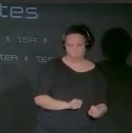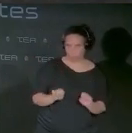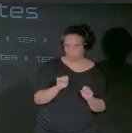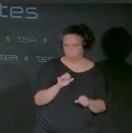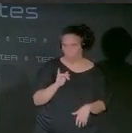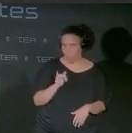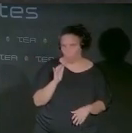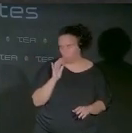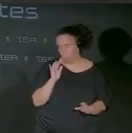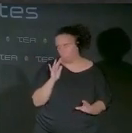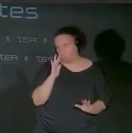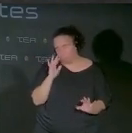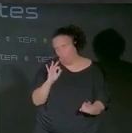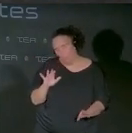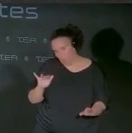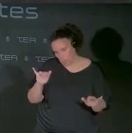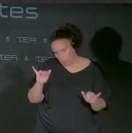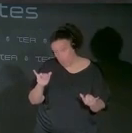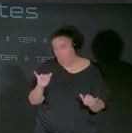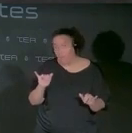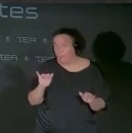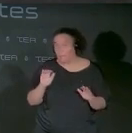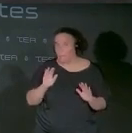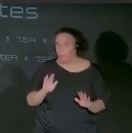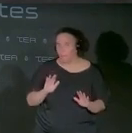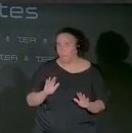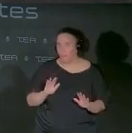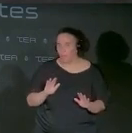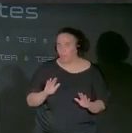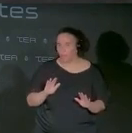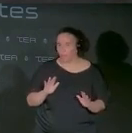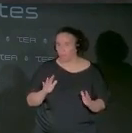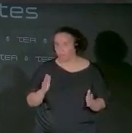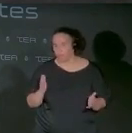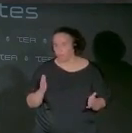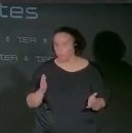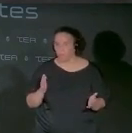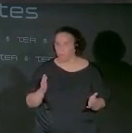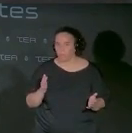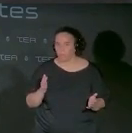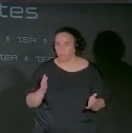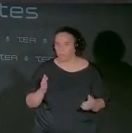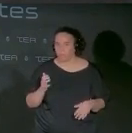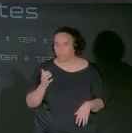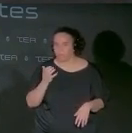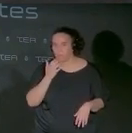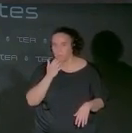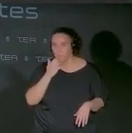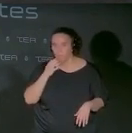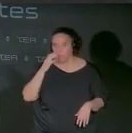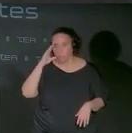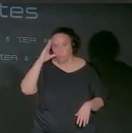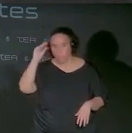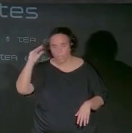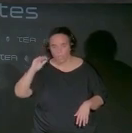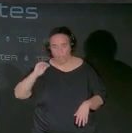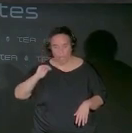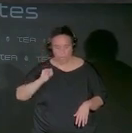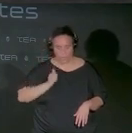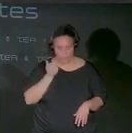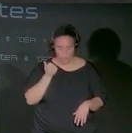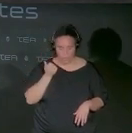look, and then let the AI create more of those kinds of villages. That's absolutely safe. There